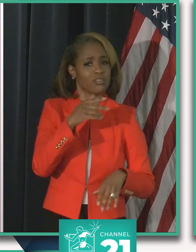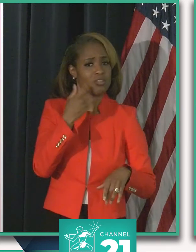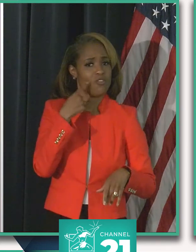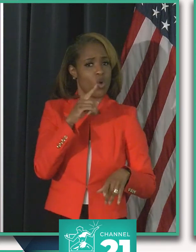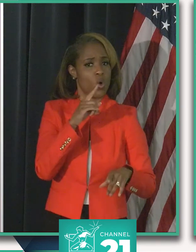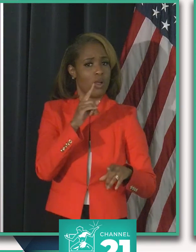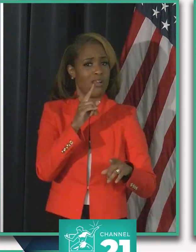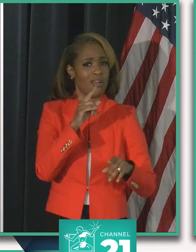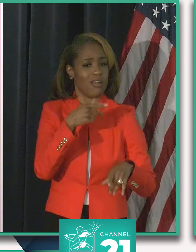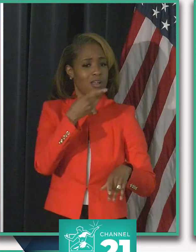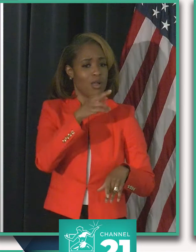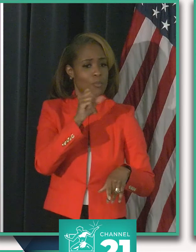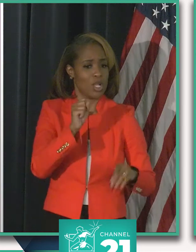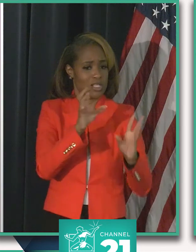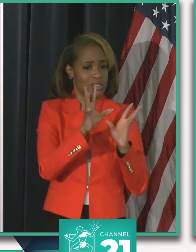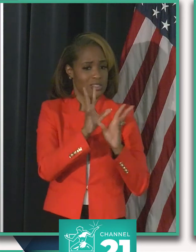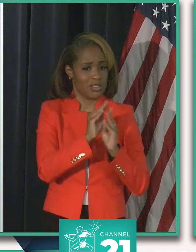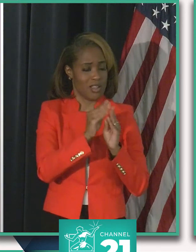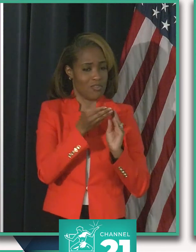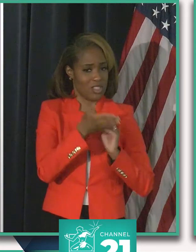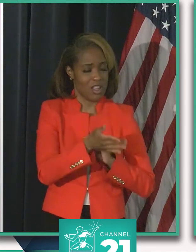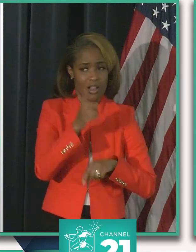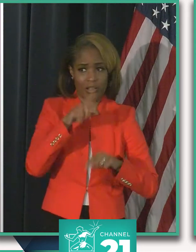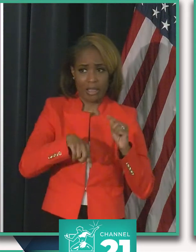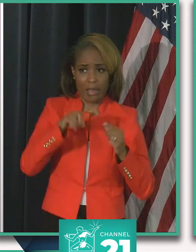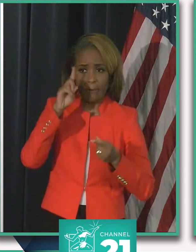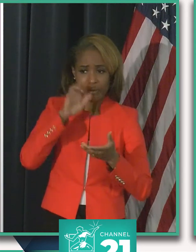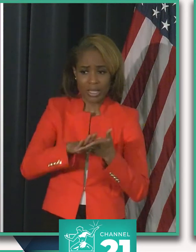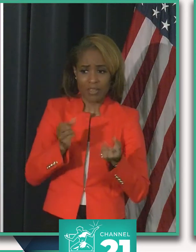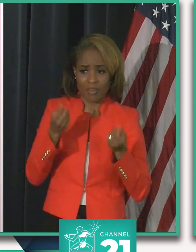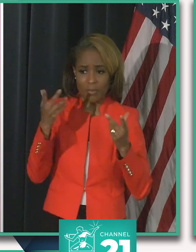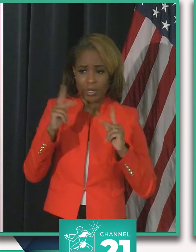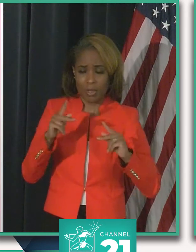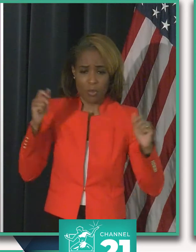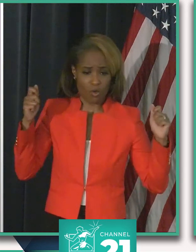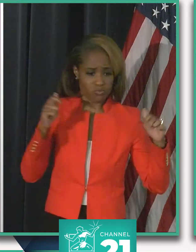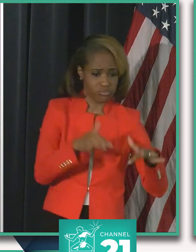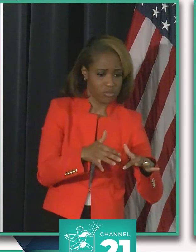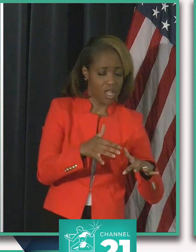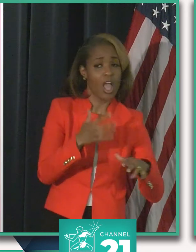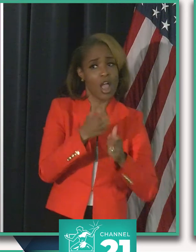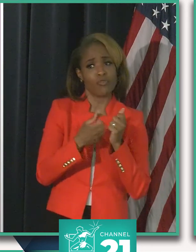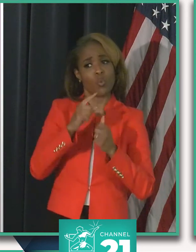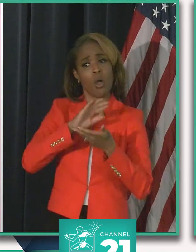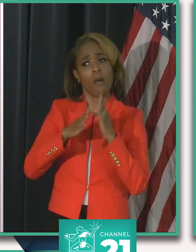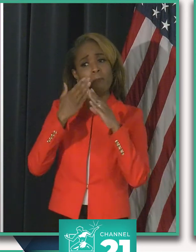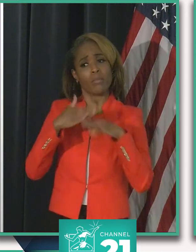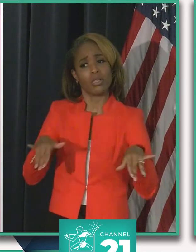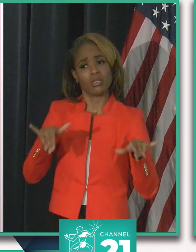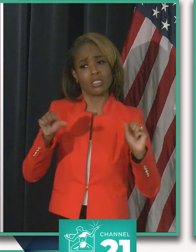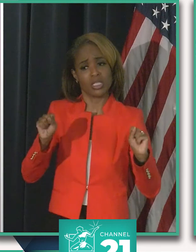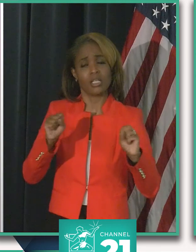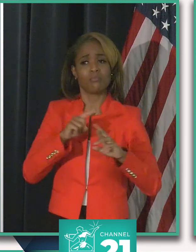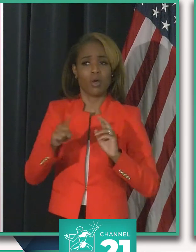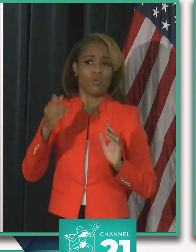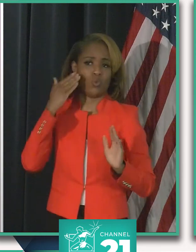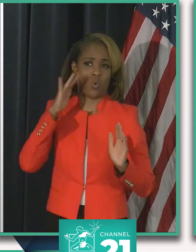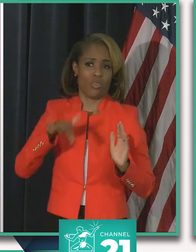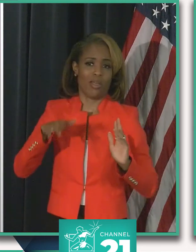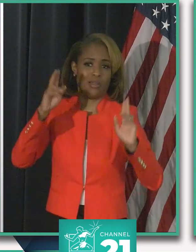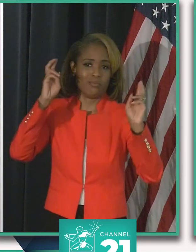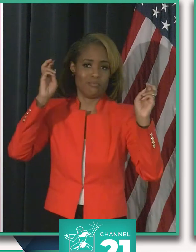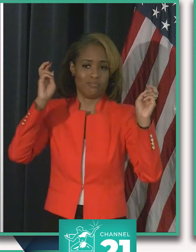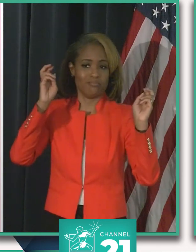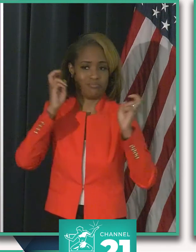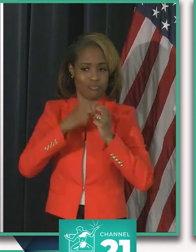couldn't believe the number of people that were congregating in the park. Everybody was peaceful, but we know it's an issue, and so that's another one of